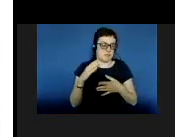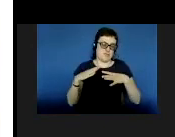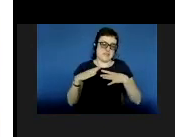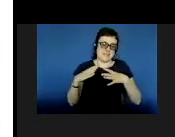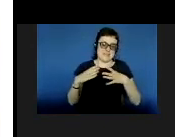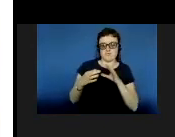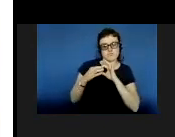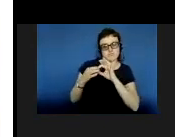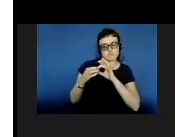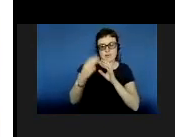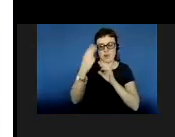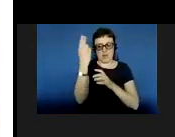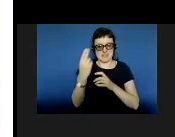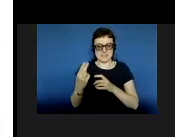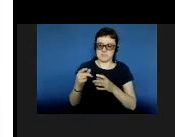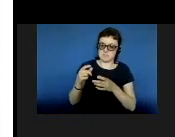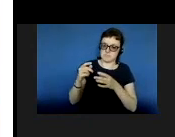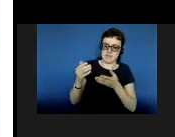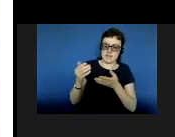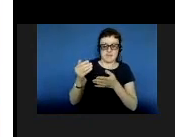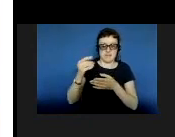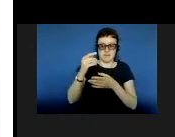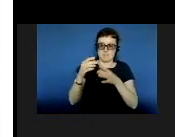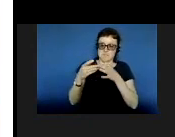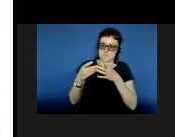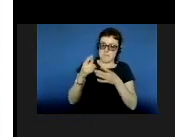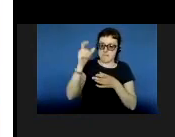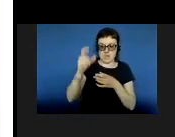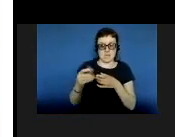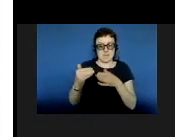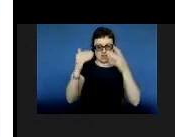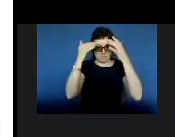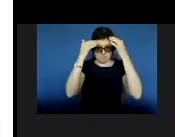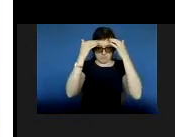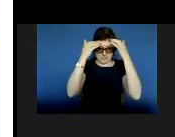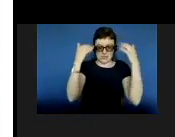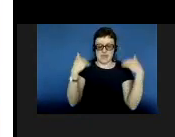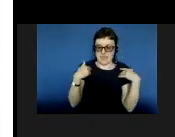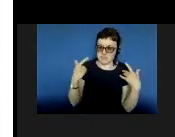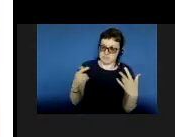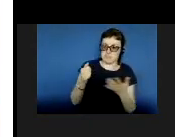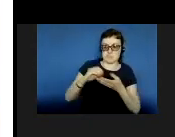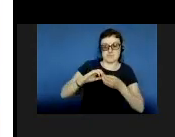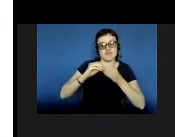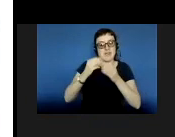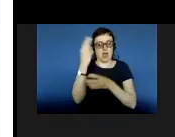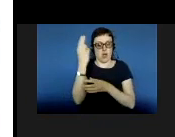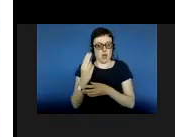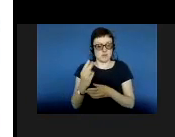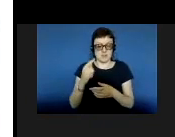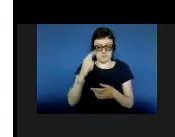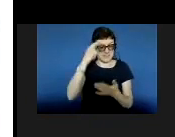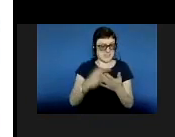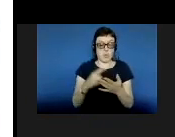of patient-created artwork for a number of years. And the key aim of this area of our work was to change whose voices were